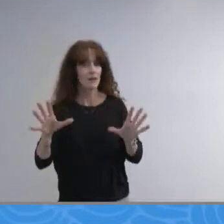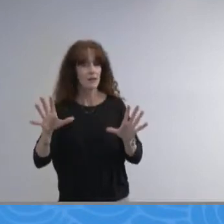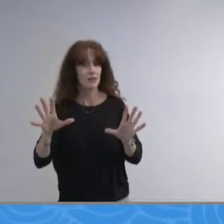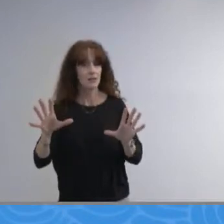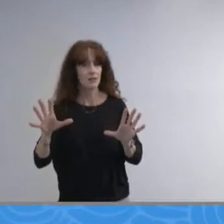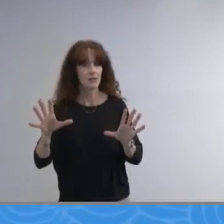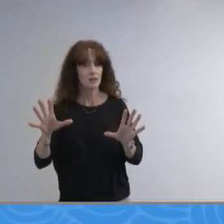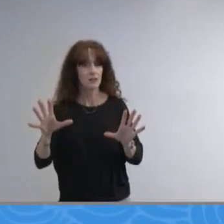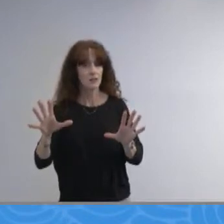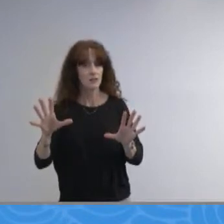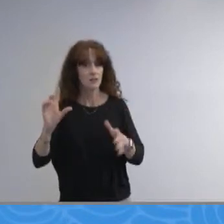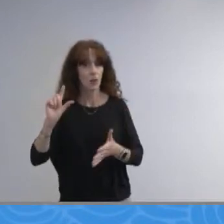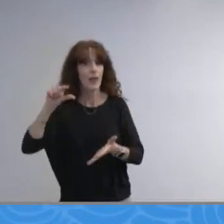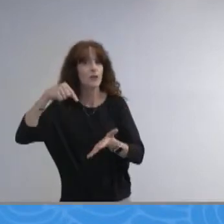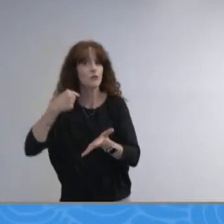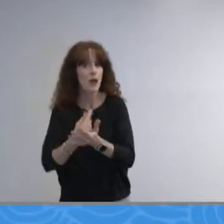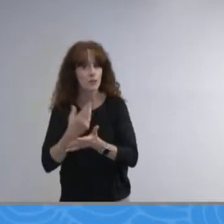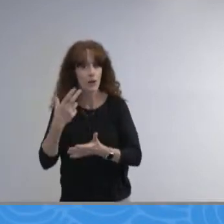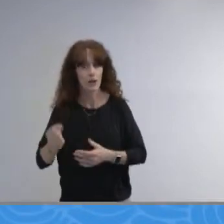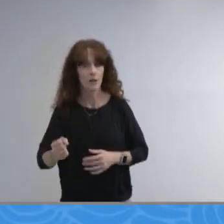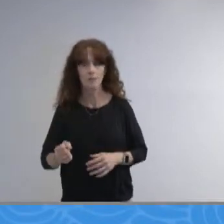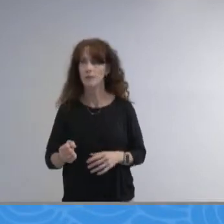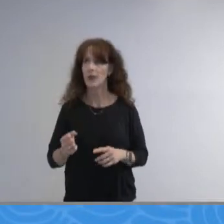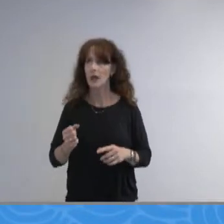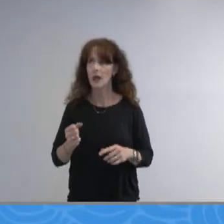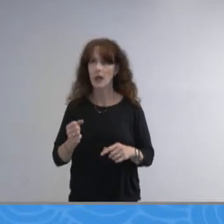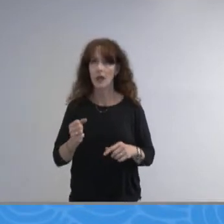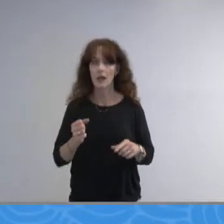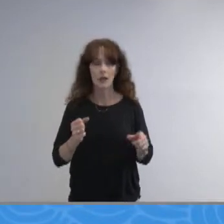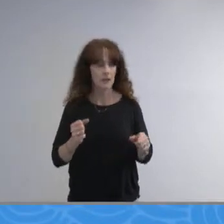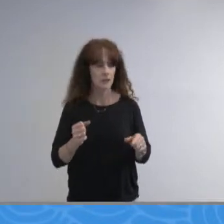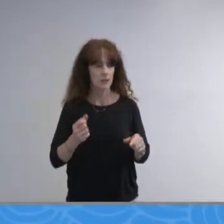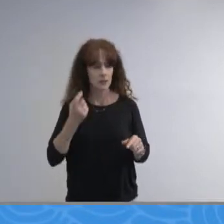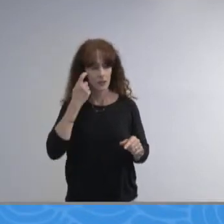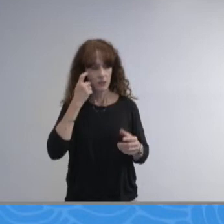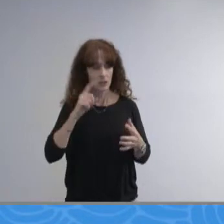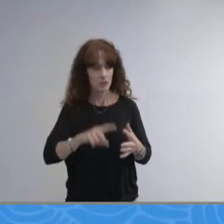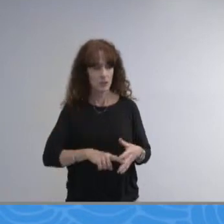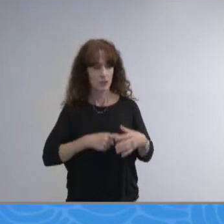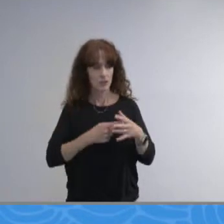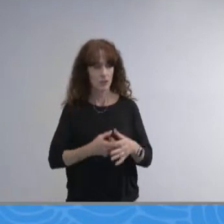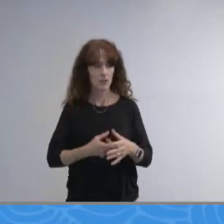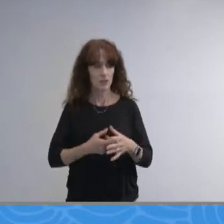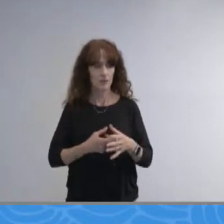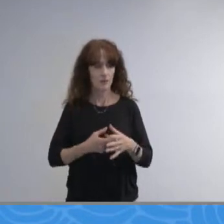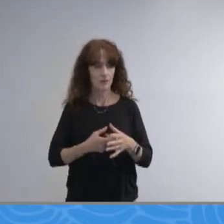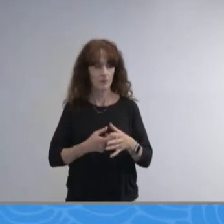high school? She just started in the